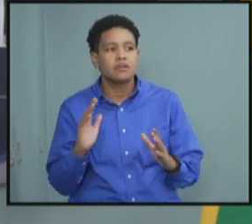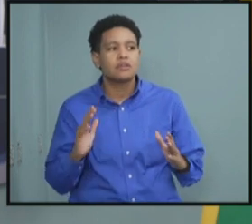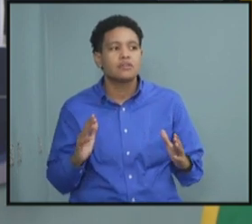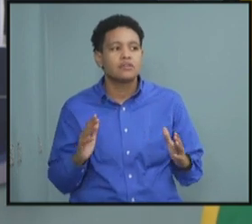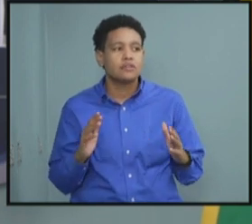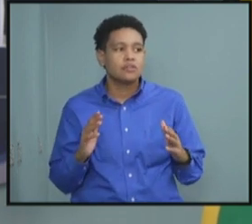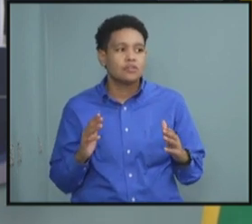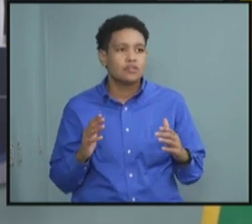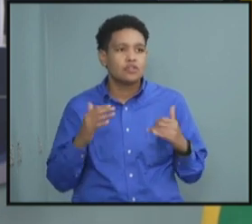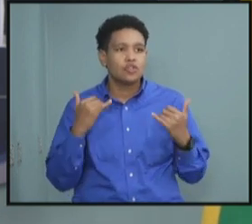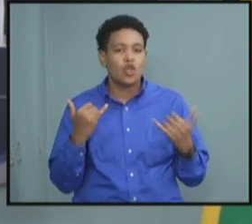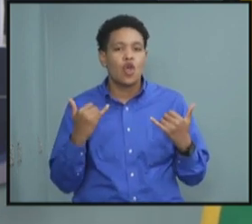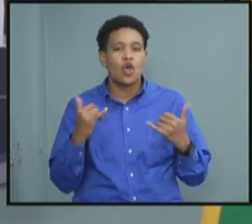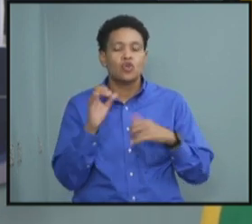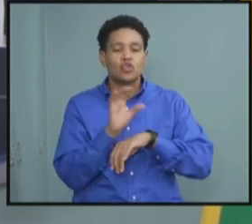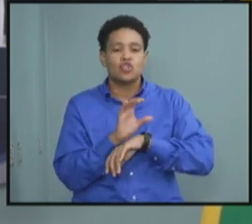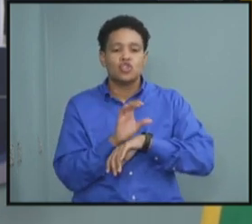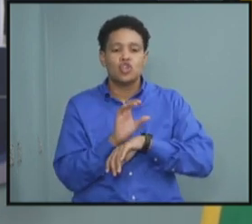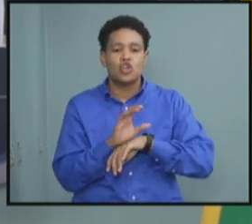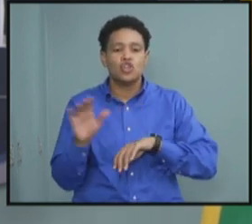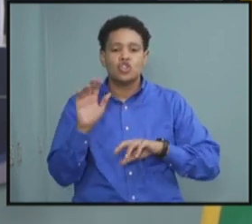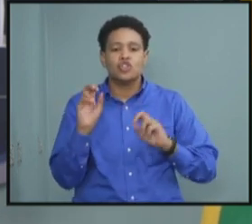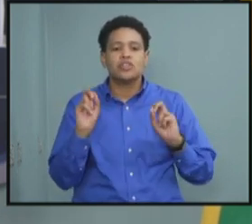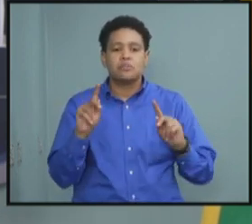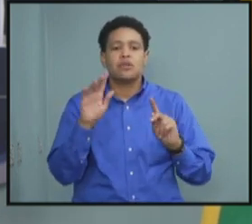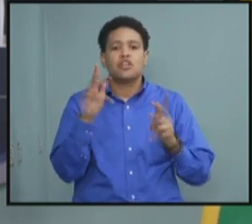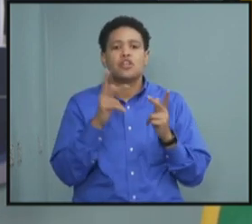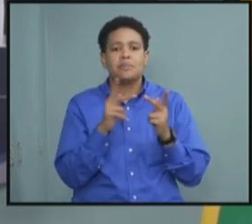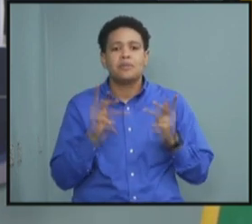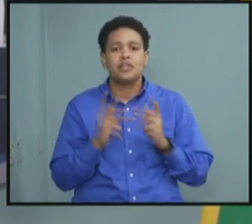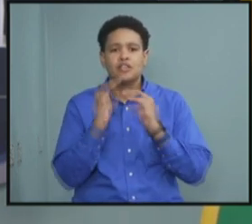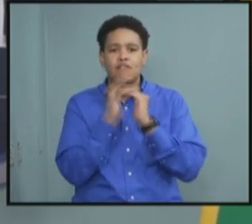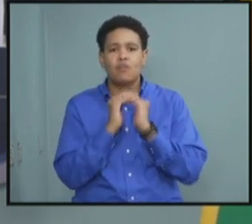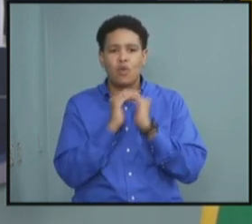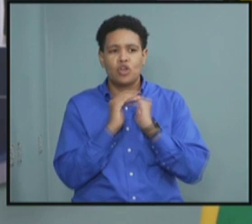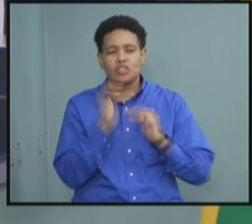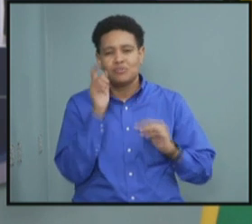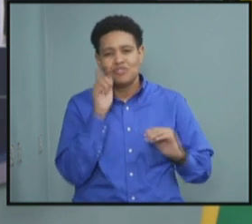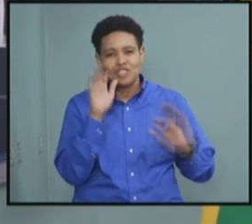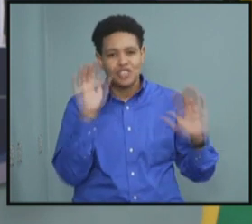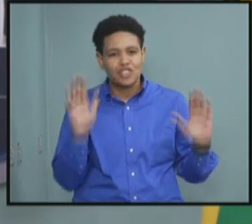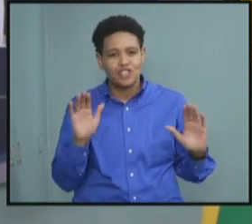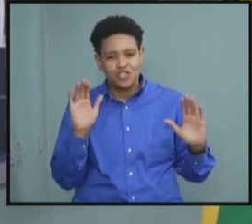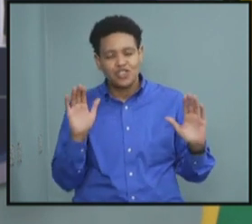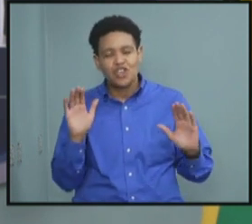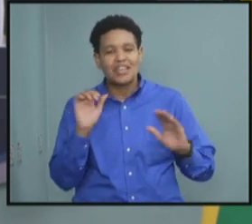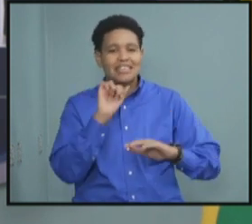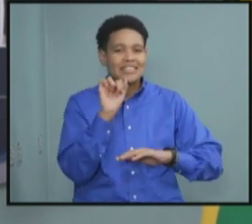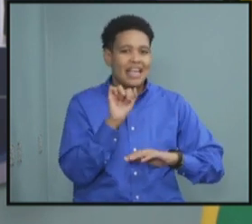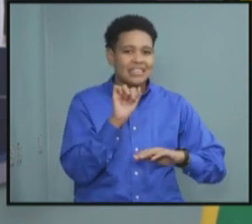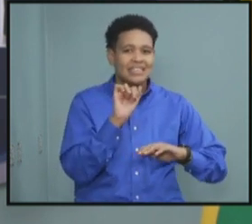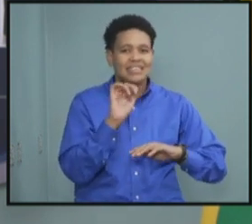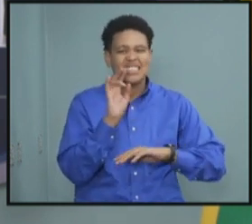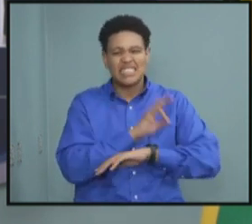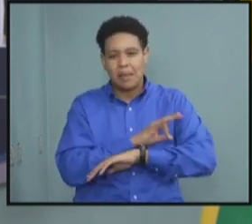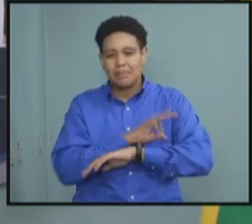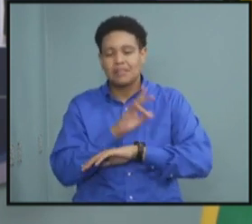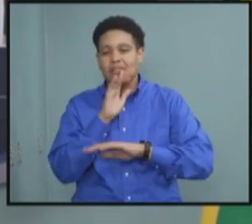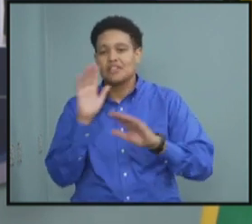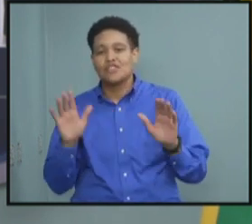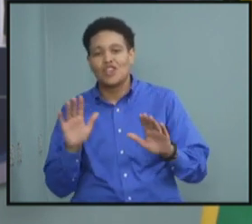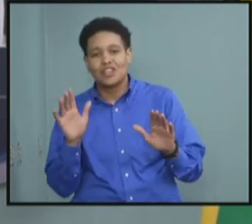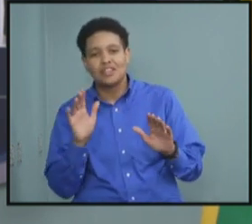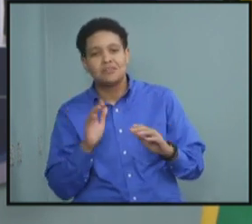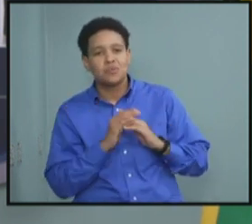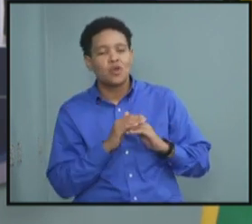The churches went back to their places of worship on Sabbath and on Sunday. I